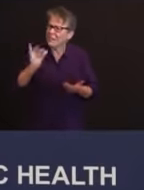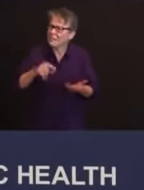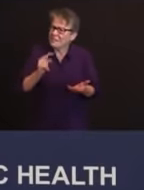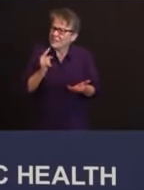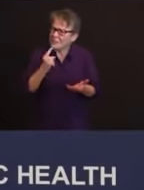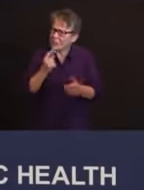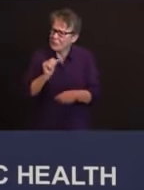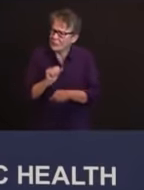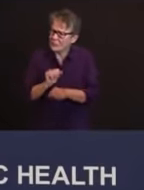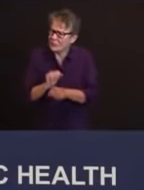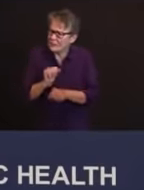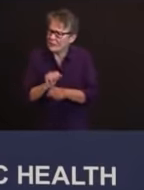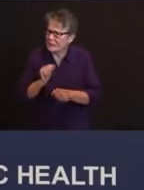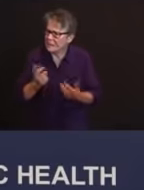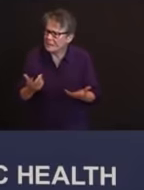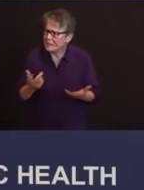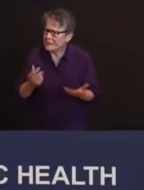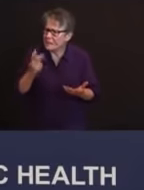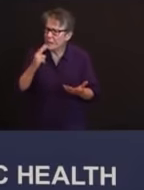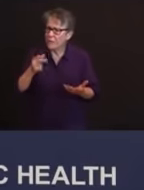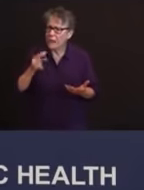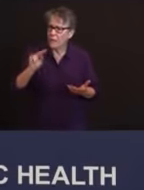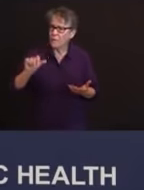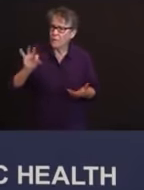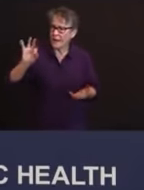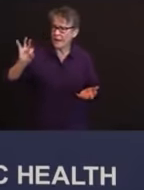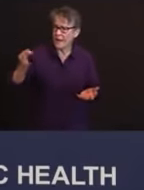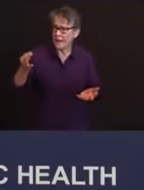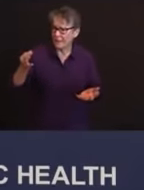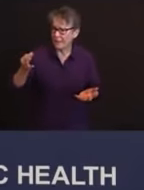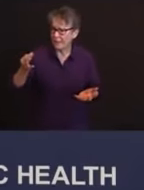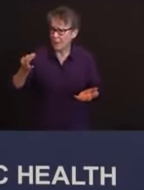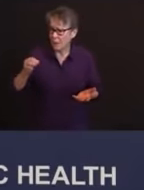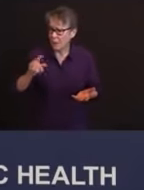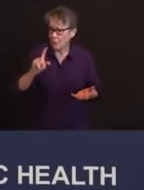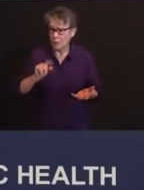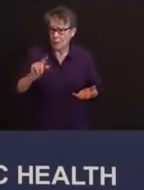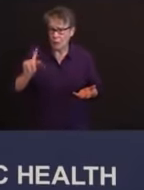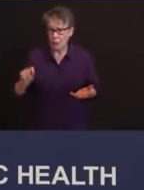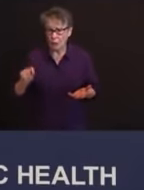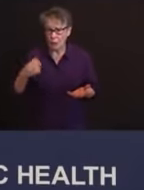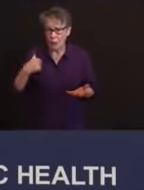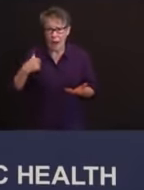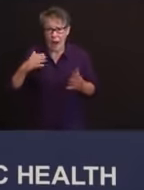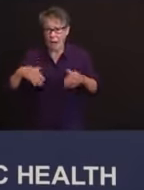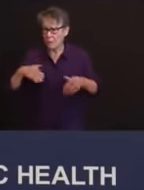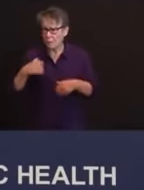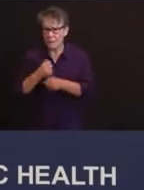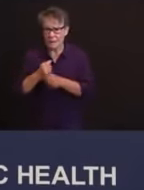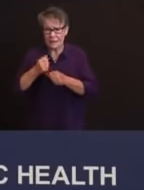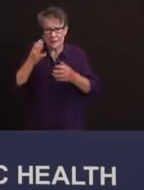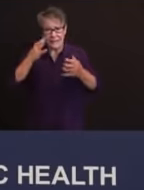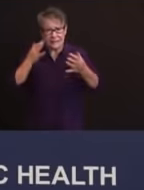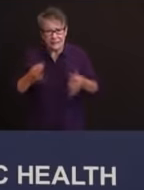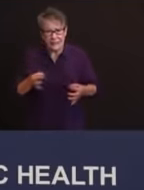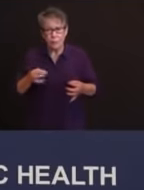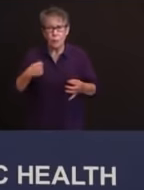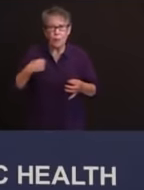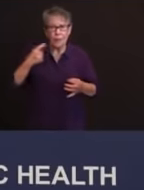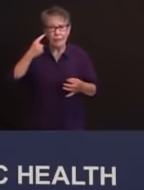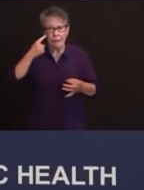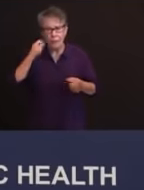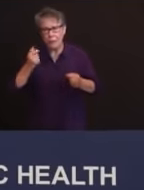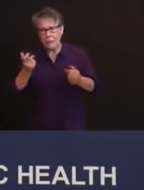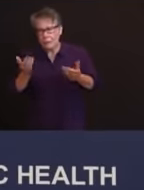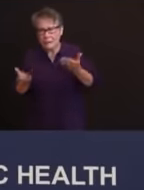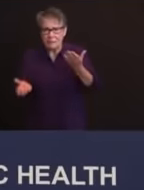9th, 2020, we haven't taken action doesn't mean that that's not something that we would consider or that we are considering. And I assume